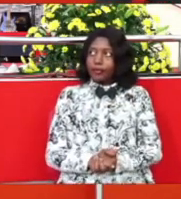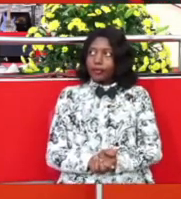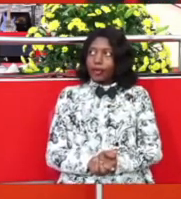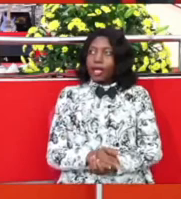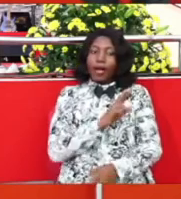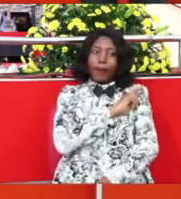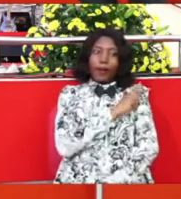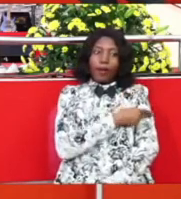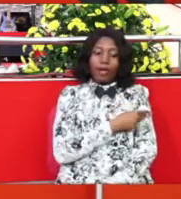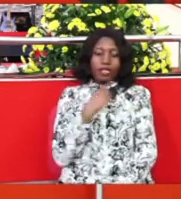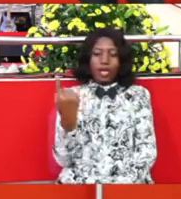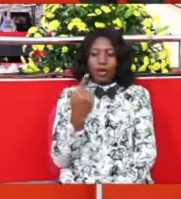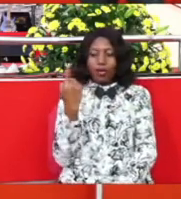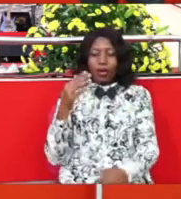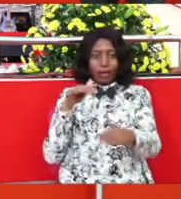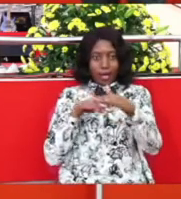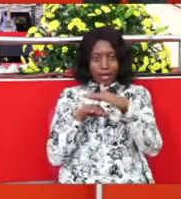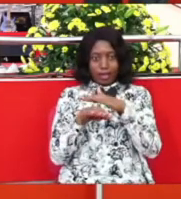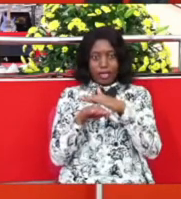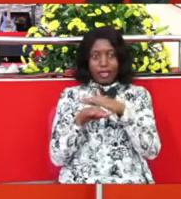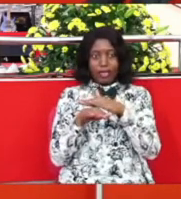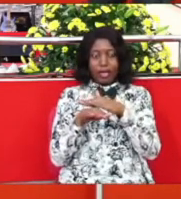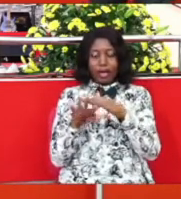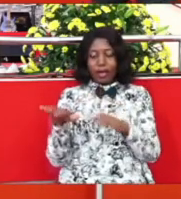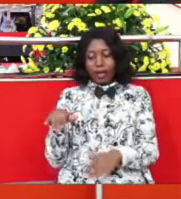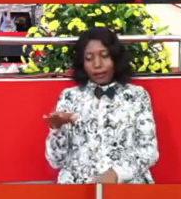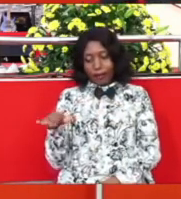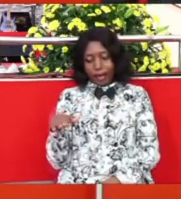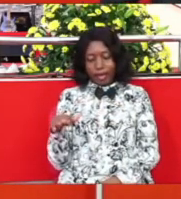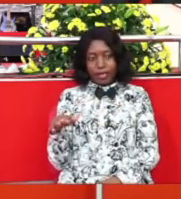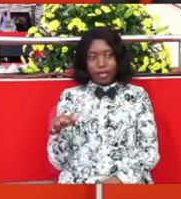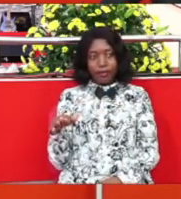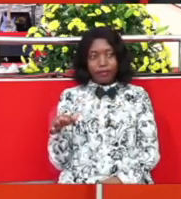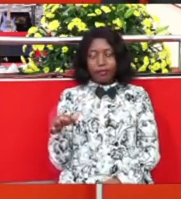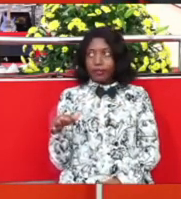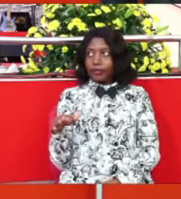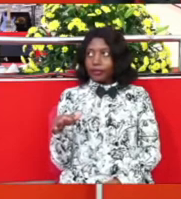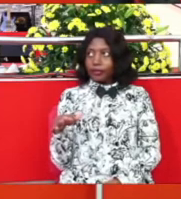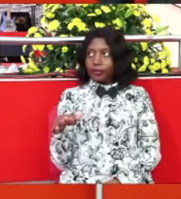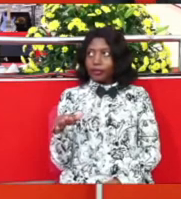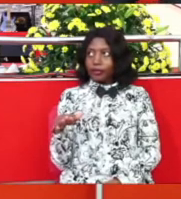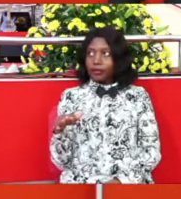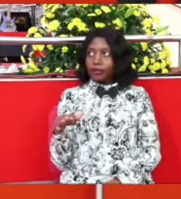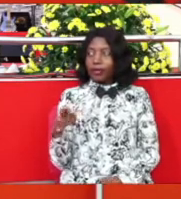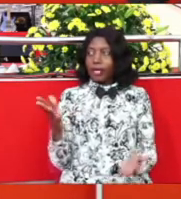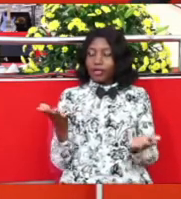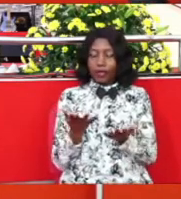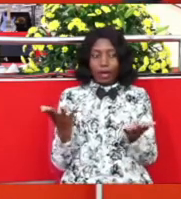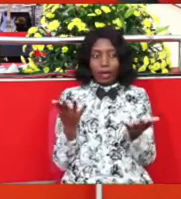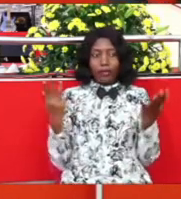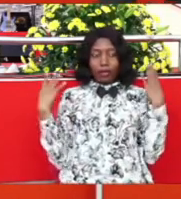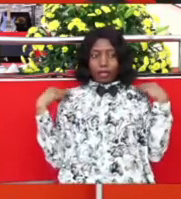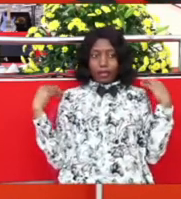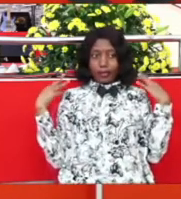be accessed in the place where what we are talking earlier is being practiced. Na nguvu zinaweza